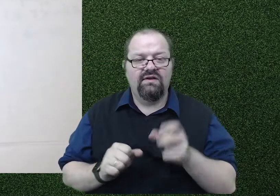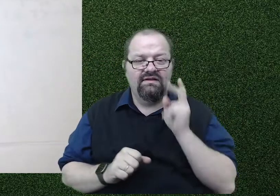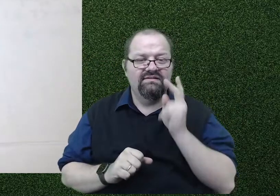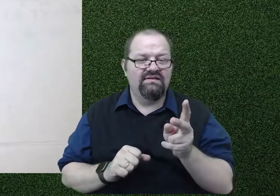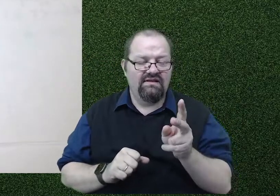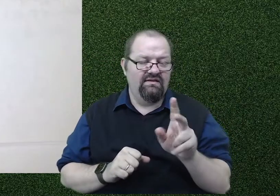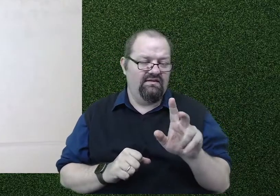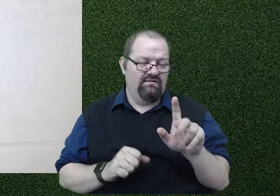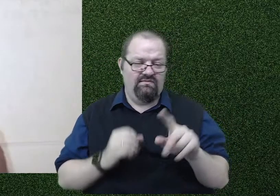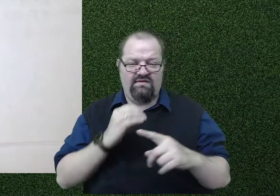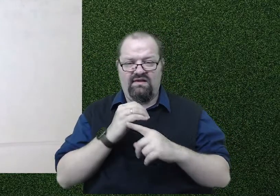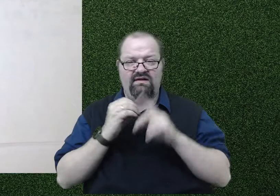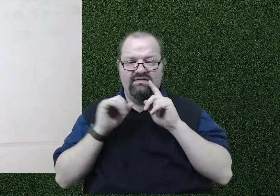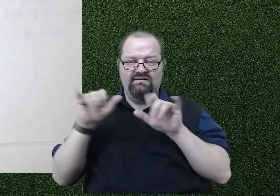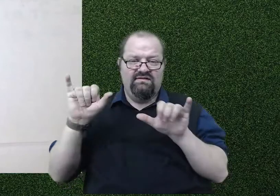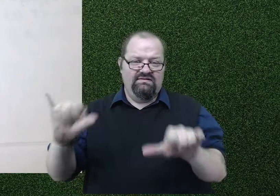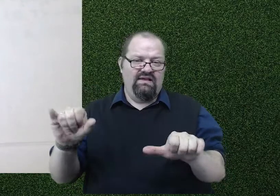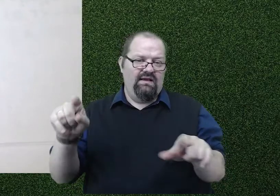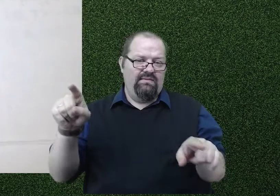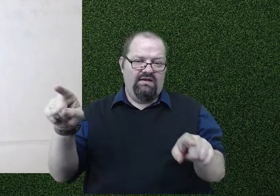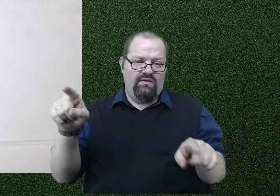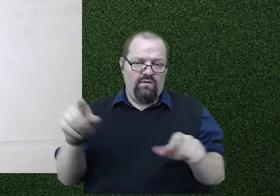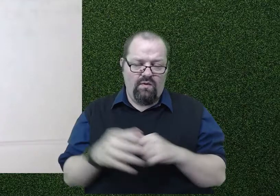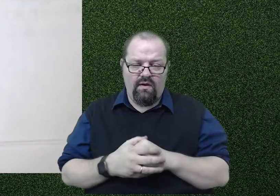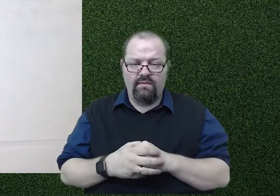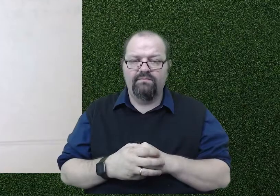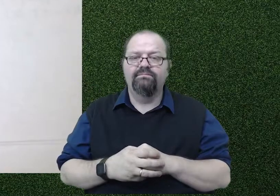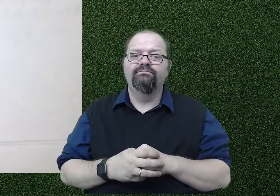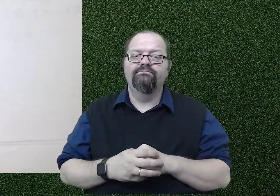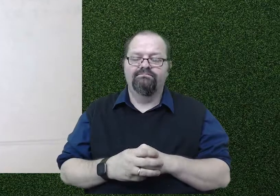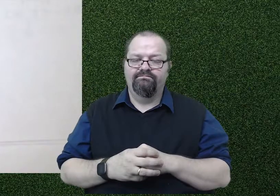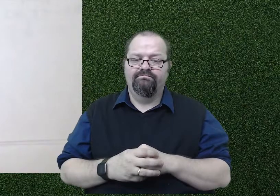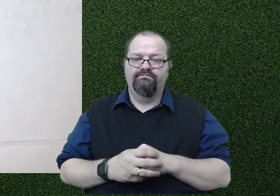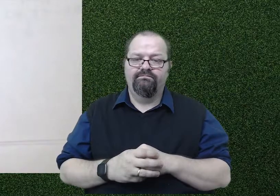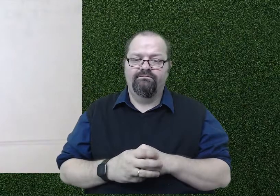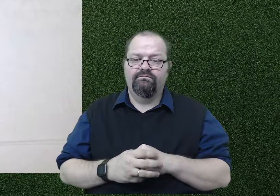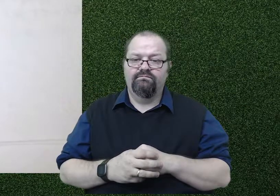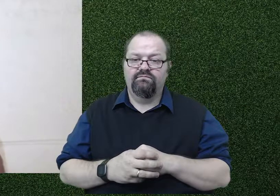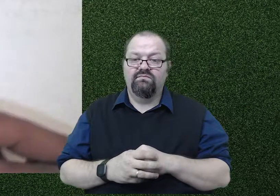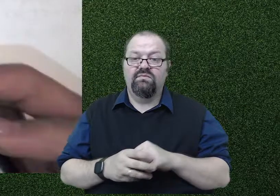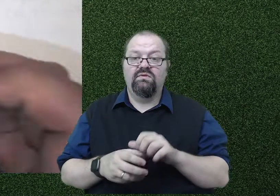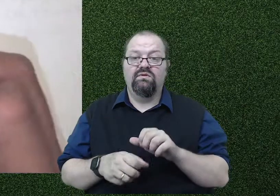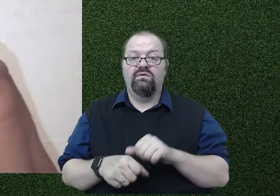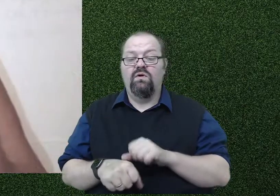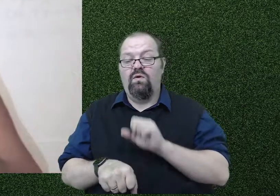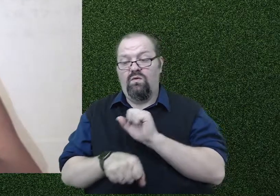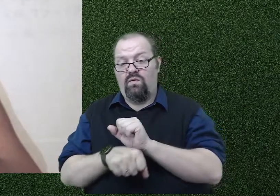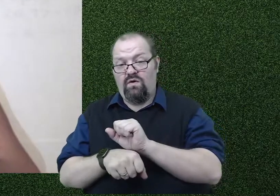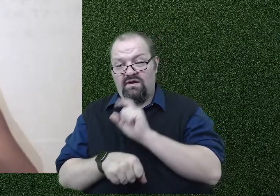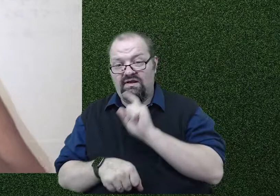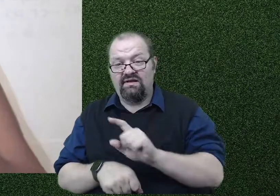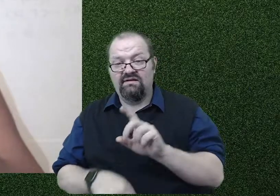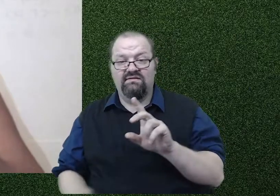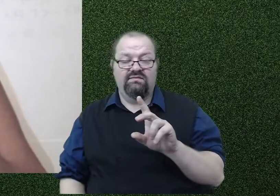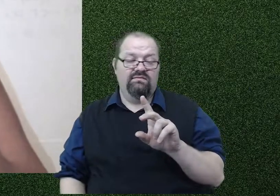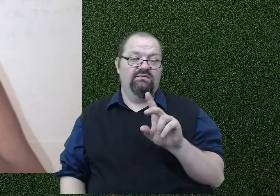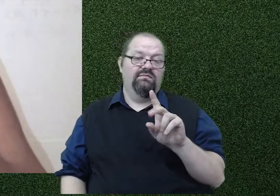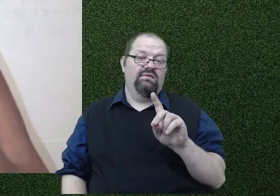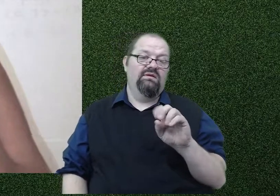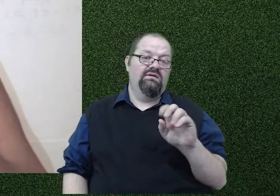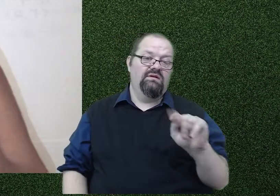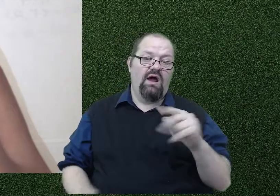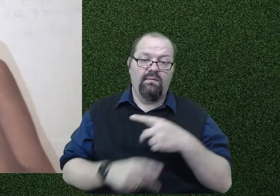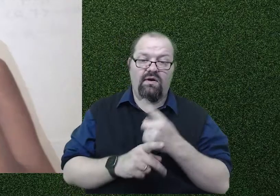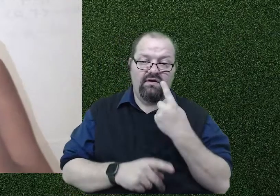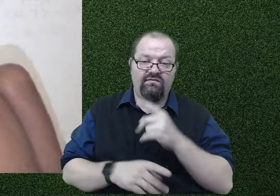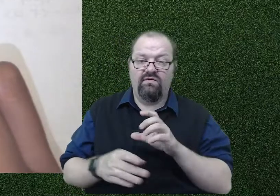same there. So work is the dot product of force with displacement. So